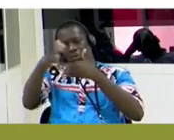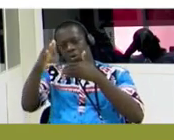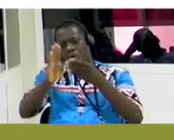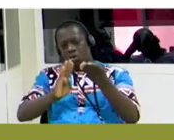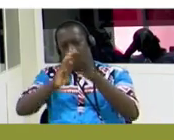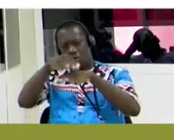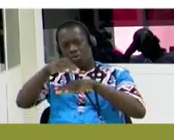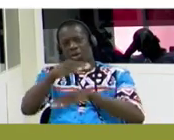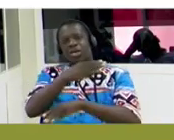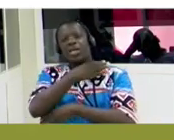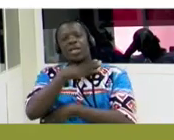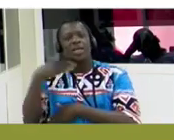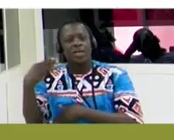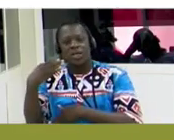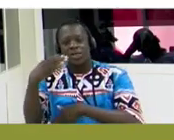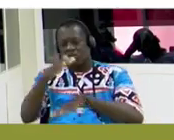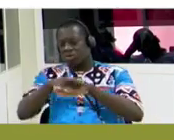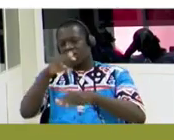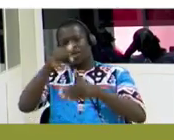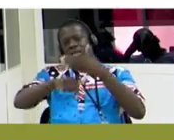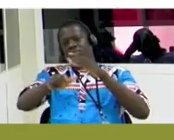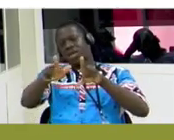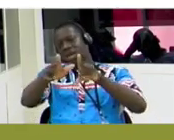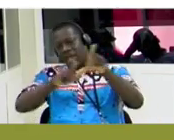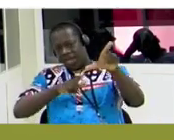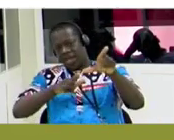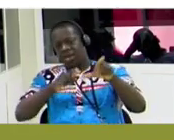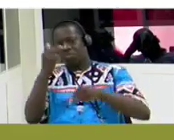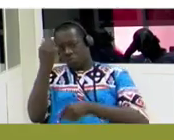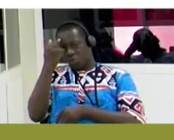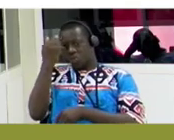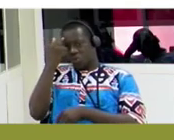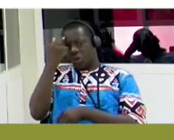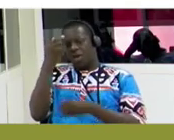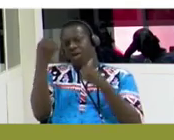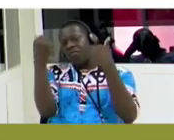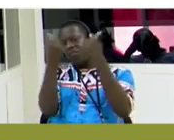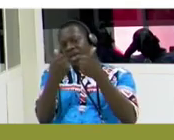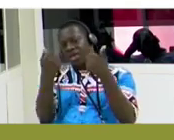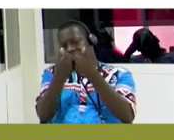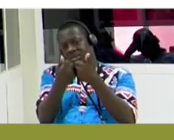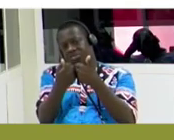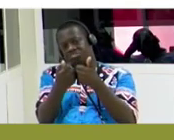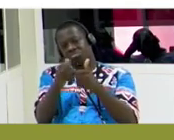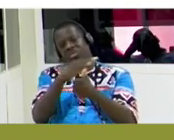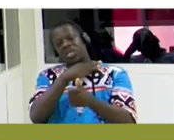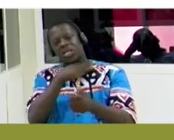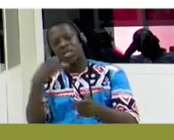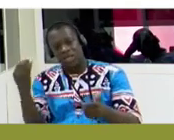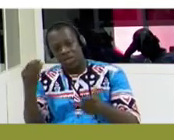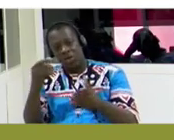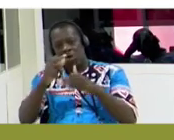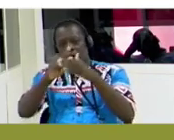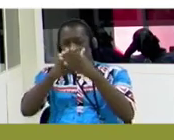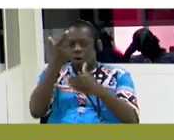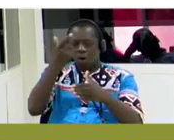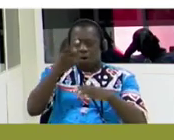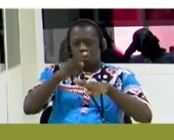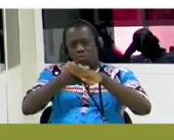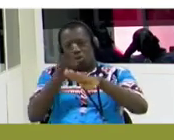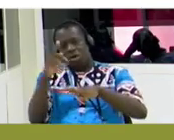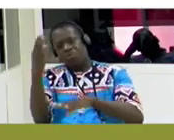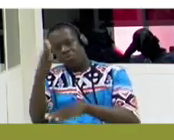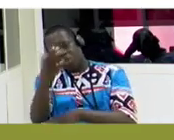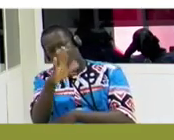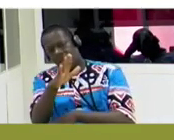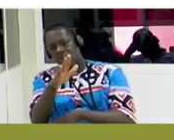killing is not my line, because I know fighting is killing or wounding. I might be killed, I might kill, I might